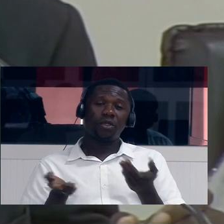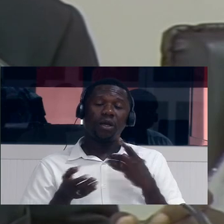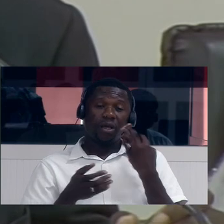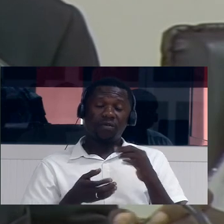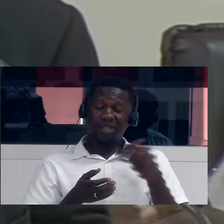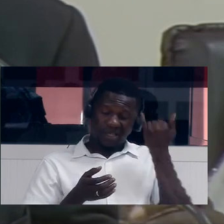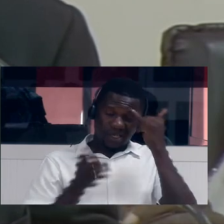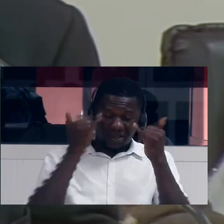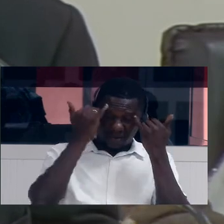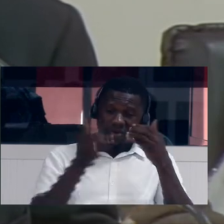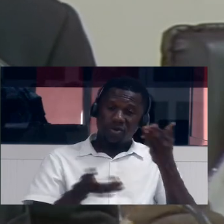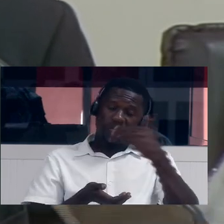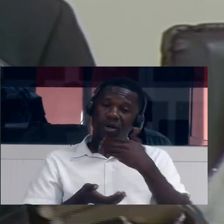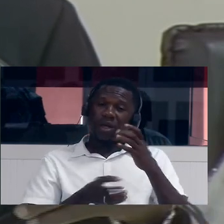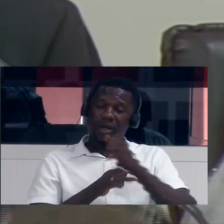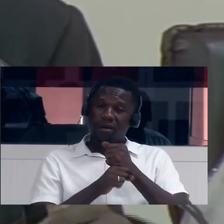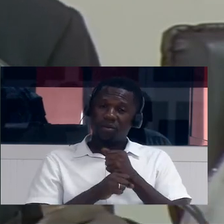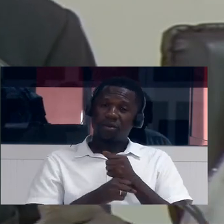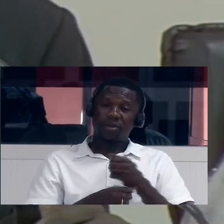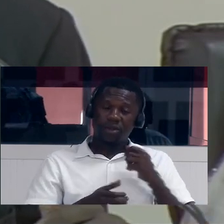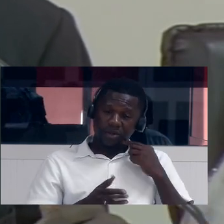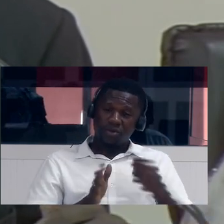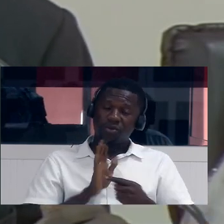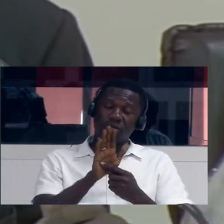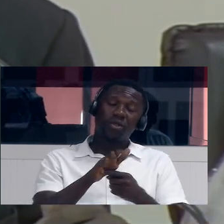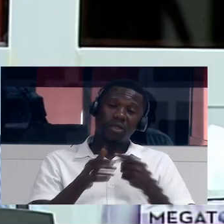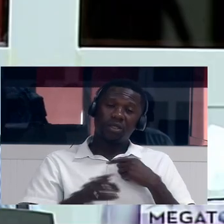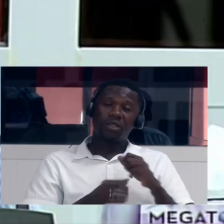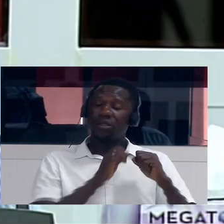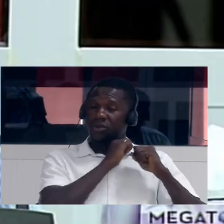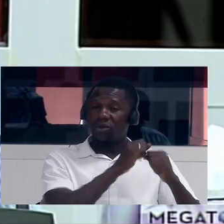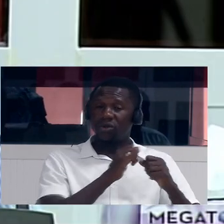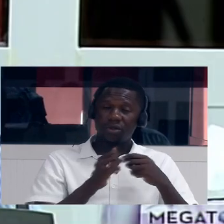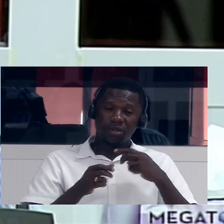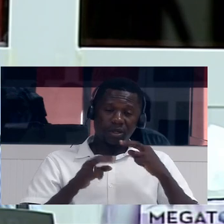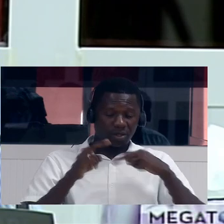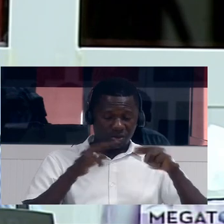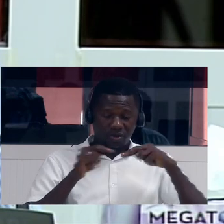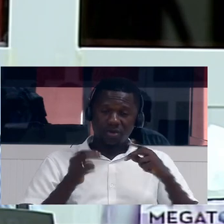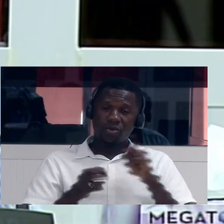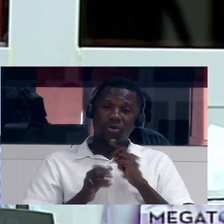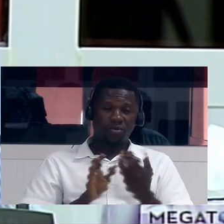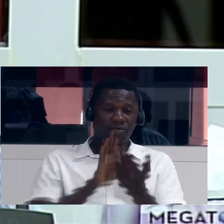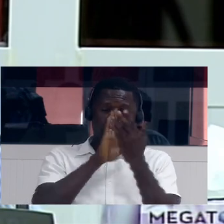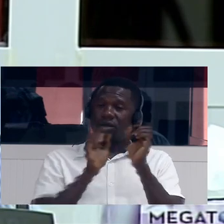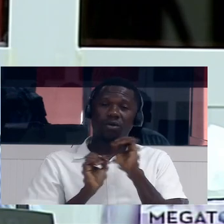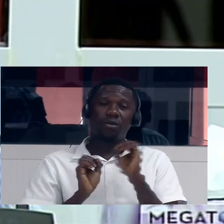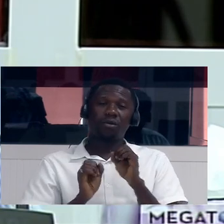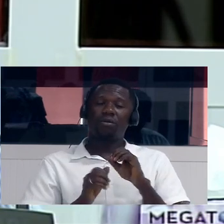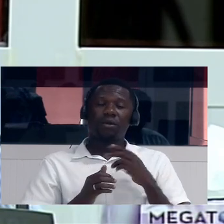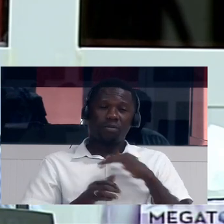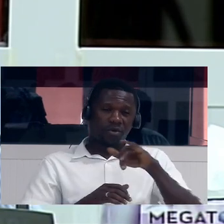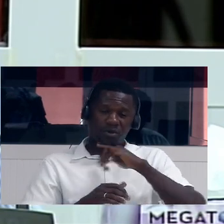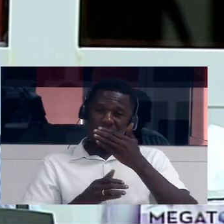the idea is to come and help us establish this historical record, not confrontation at all. There might be some exchange